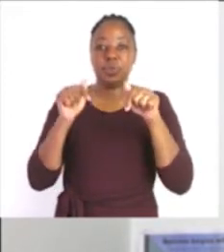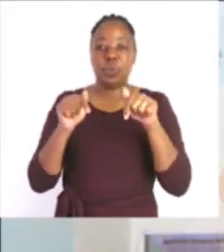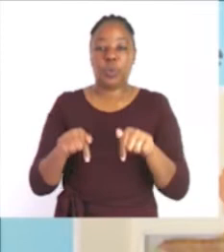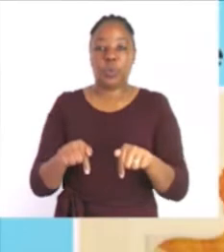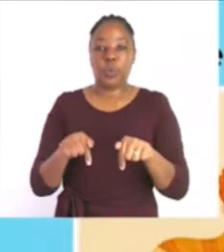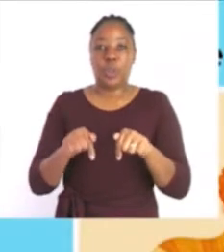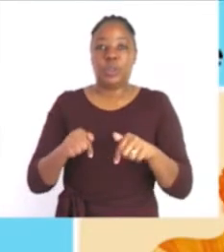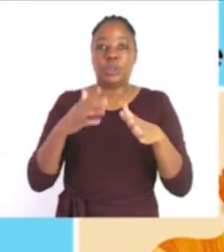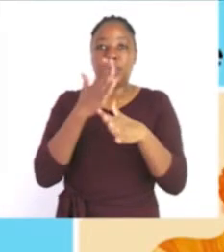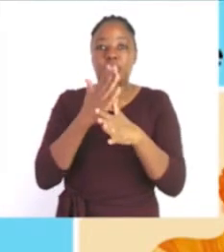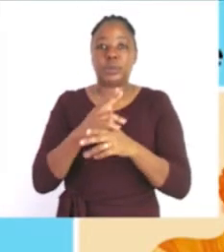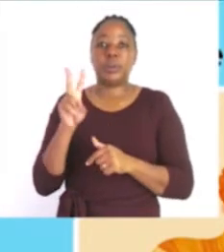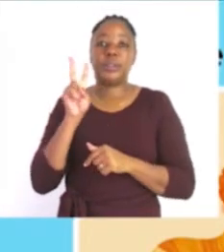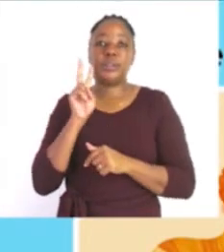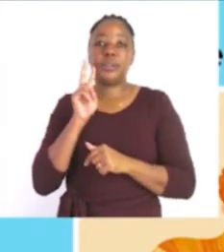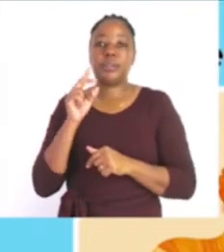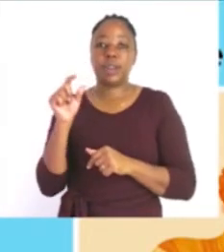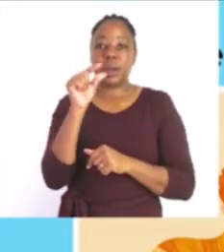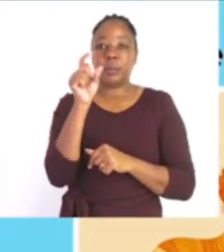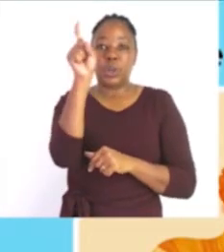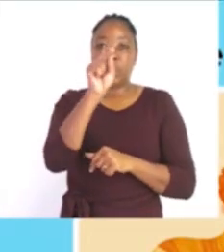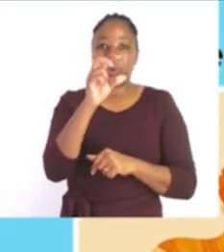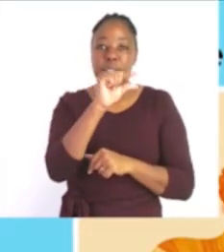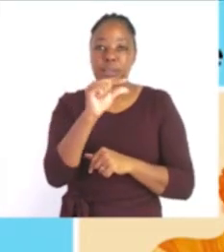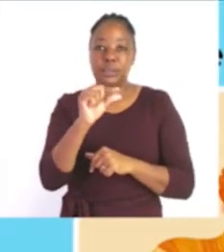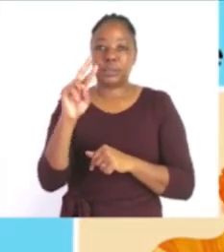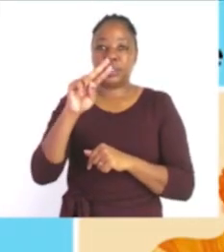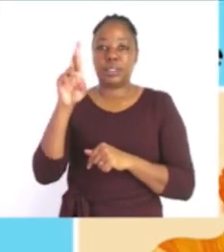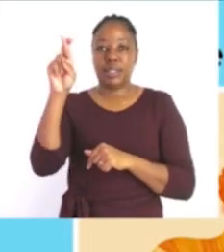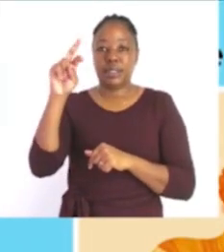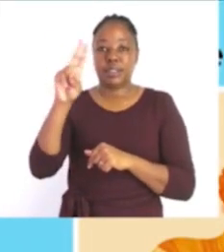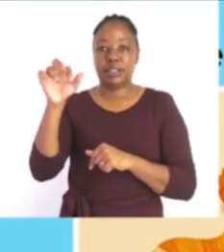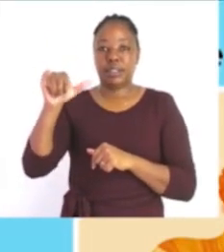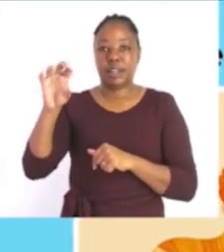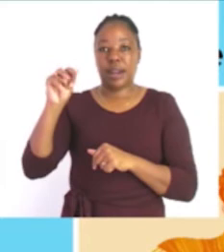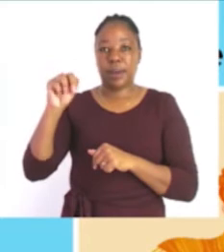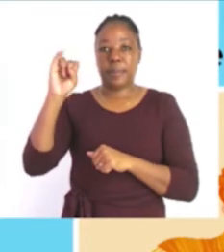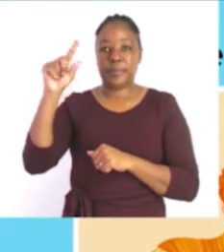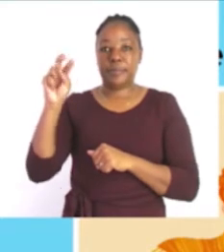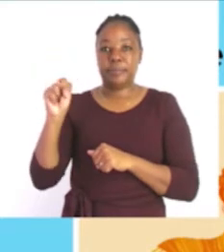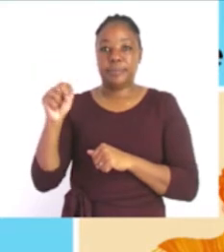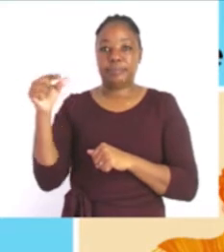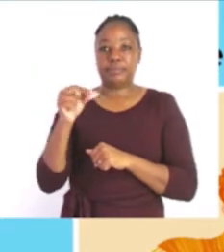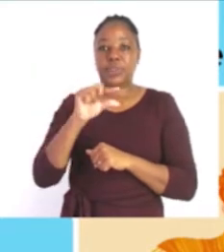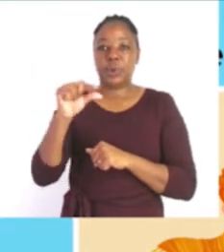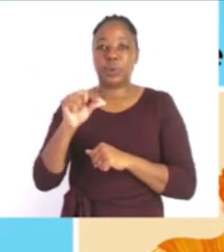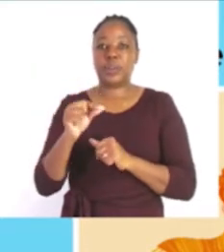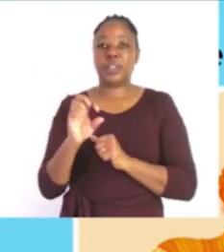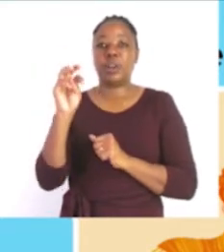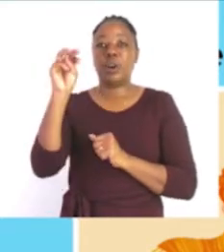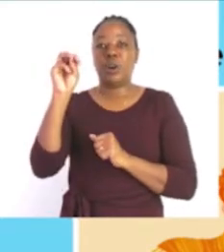good. Today's lesson, we'll be talking about verbs, question words, rhyming words,